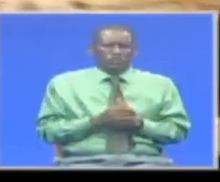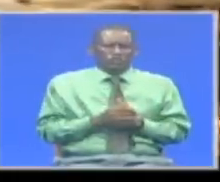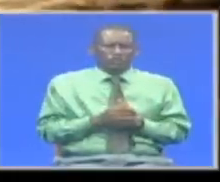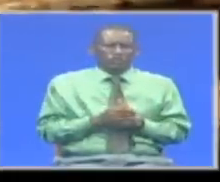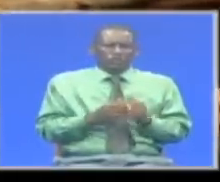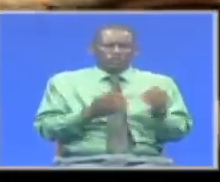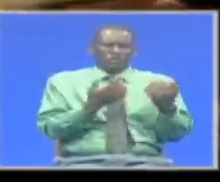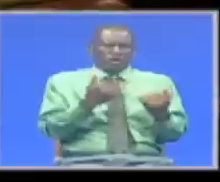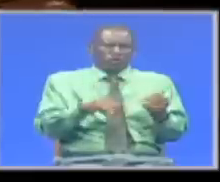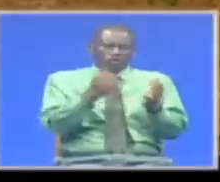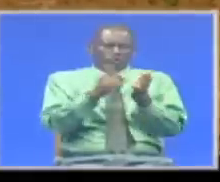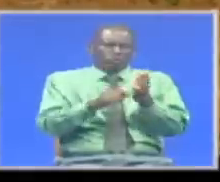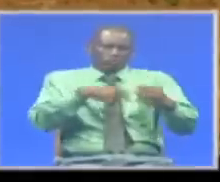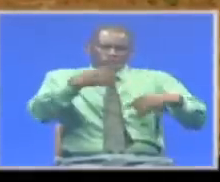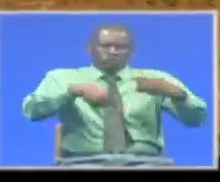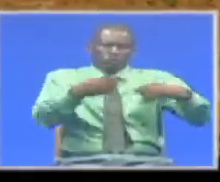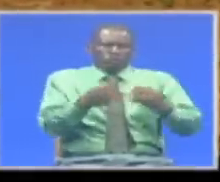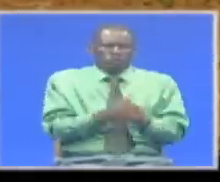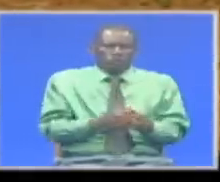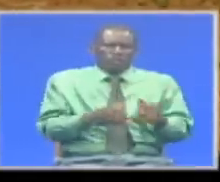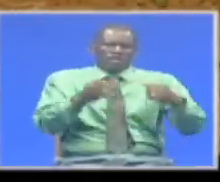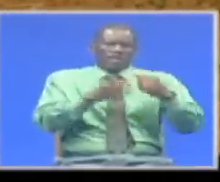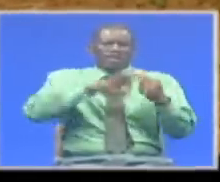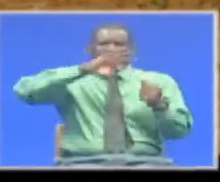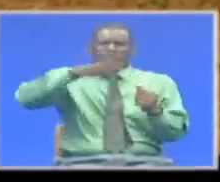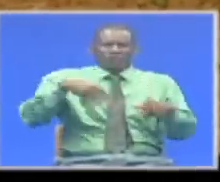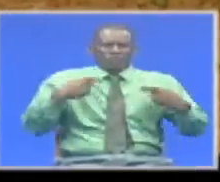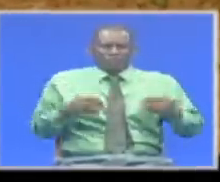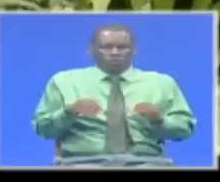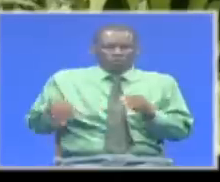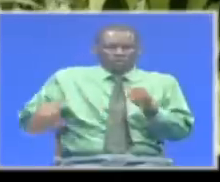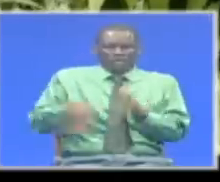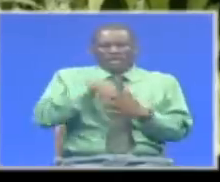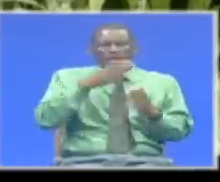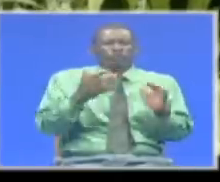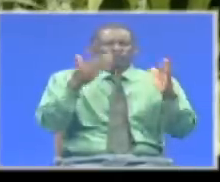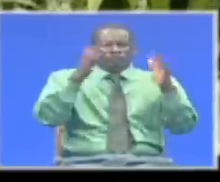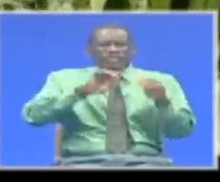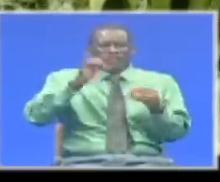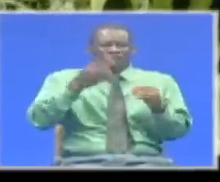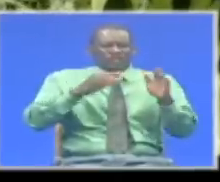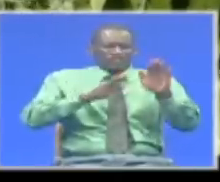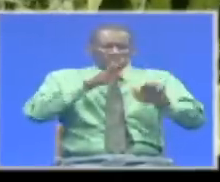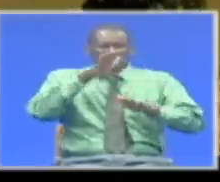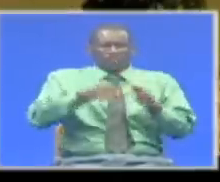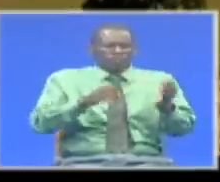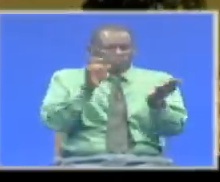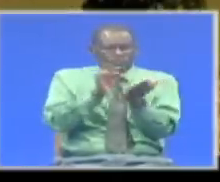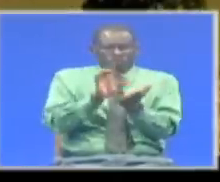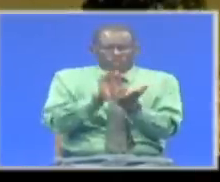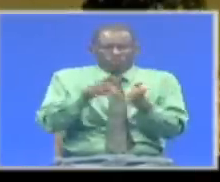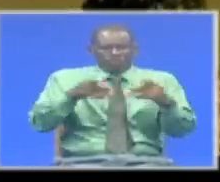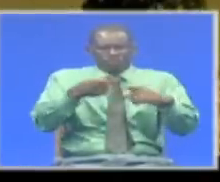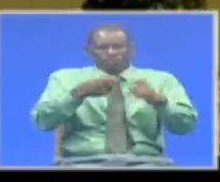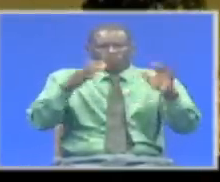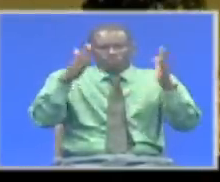And the plunder continues. More than 8,000 people were driven out of the forest in the first phase of the evictions.